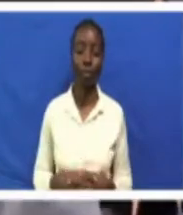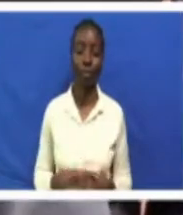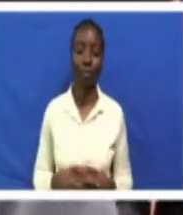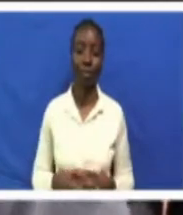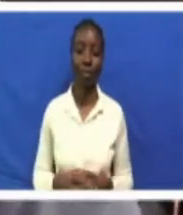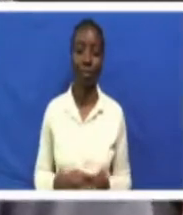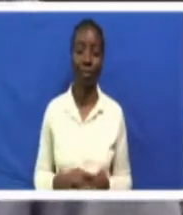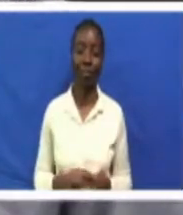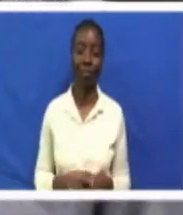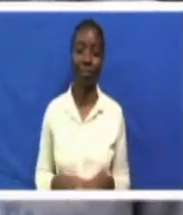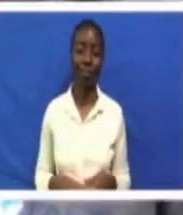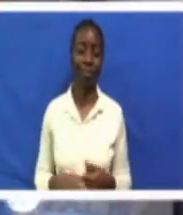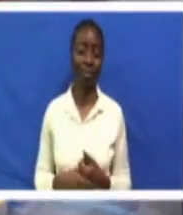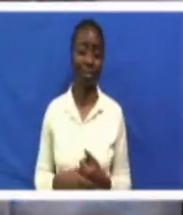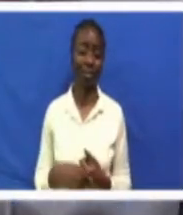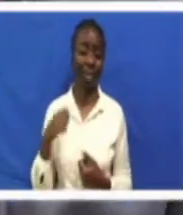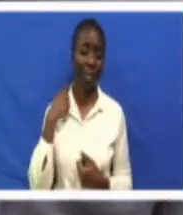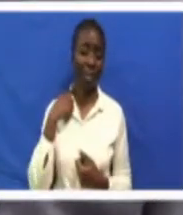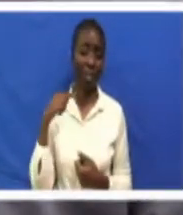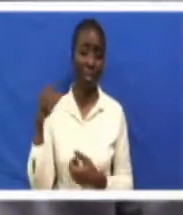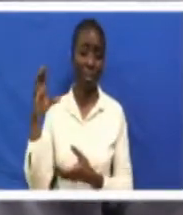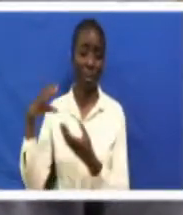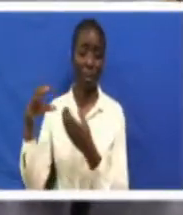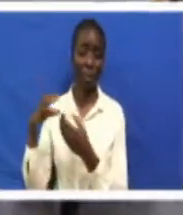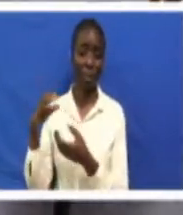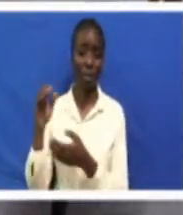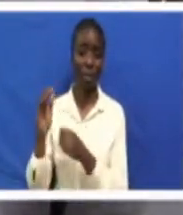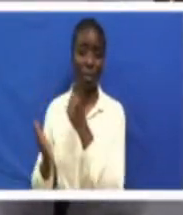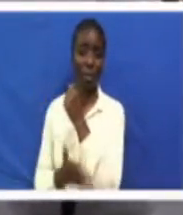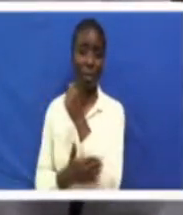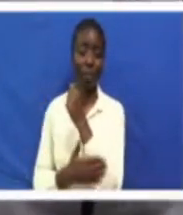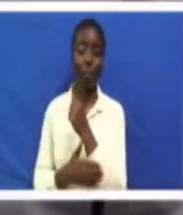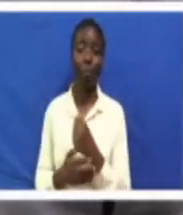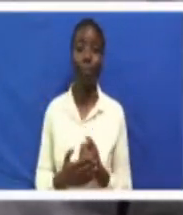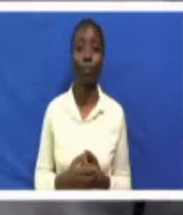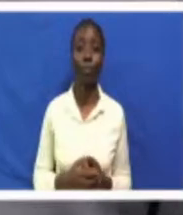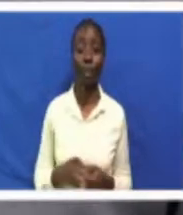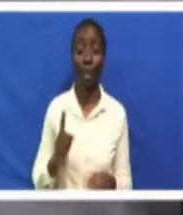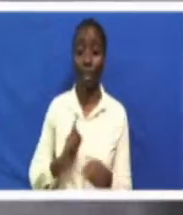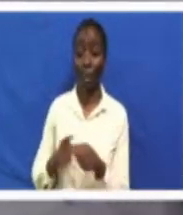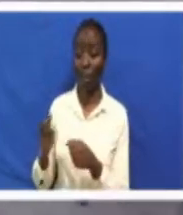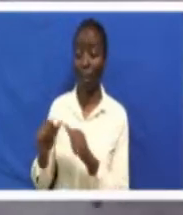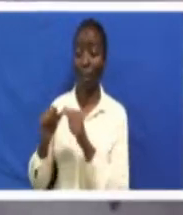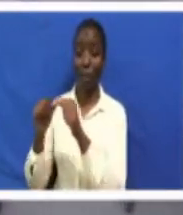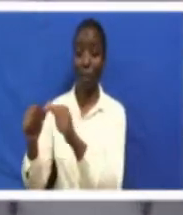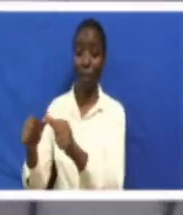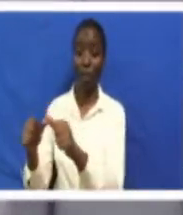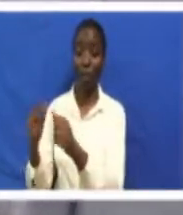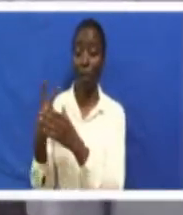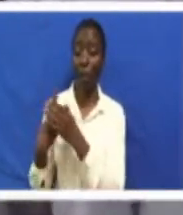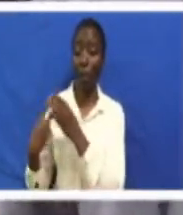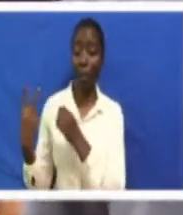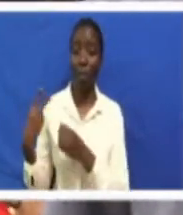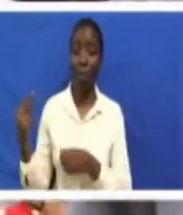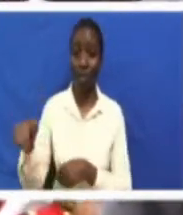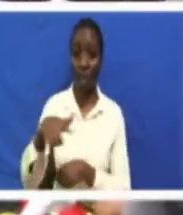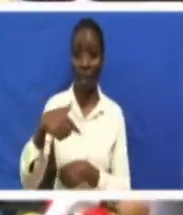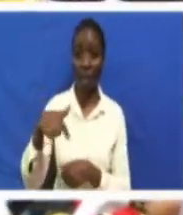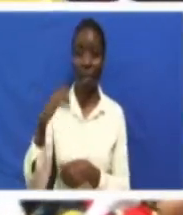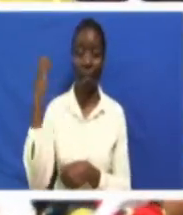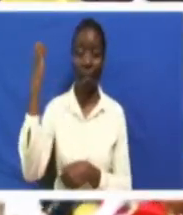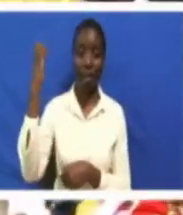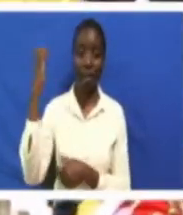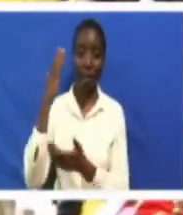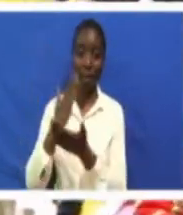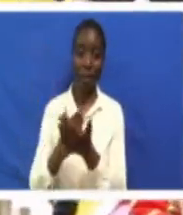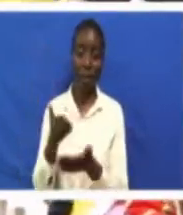patches purchase insurance we wish them all the best as they partner with us in evangelization efforts here in the architectures